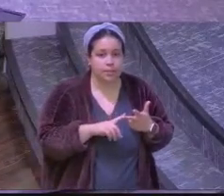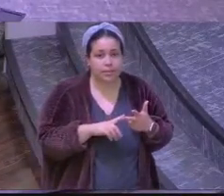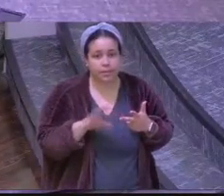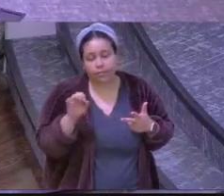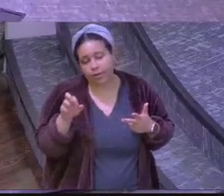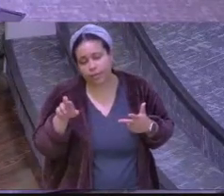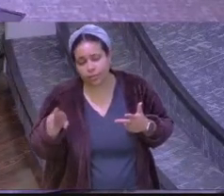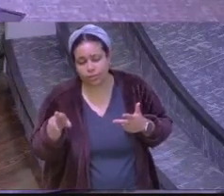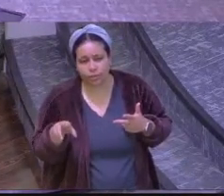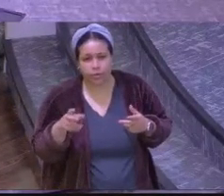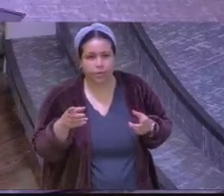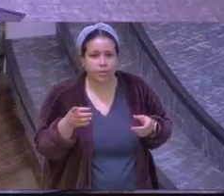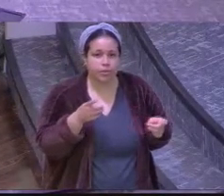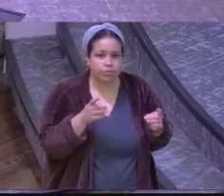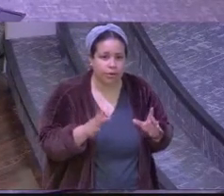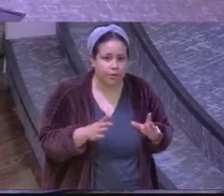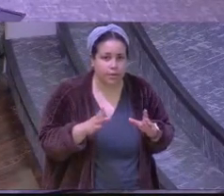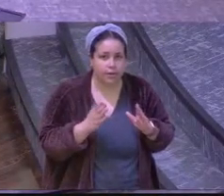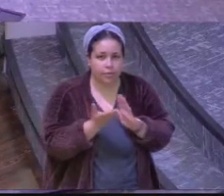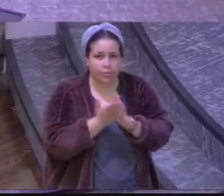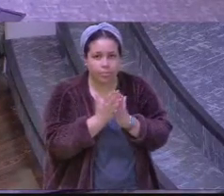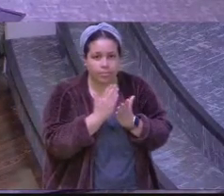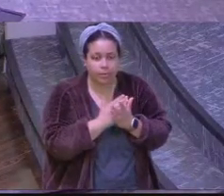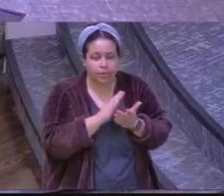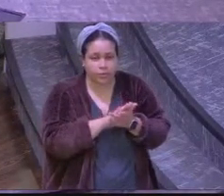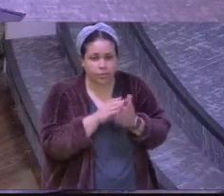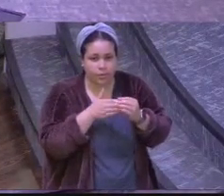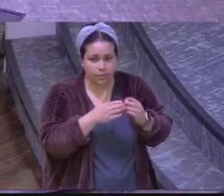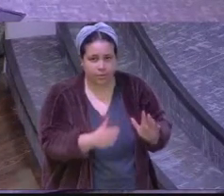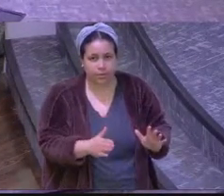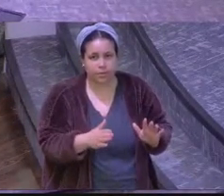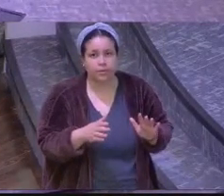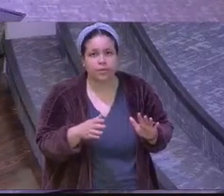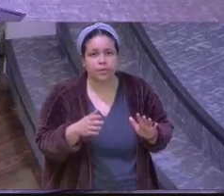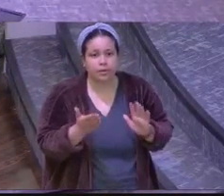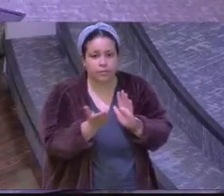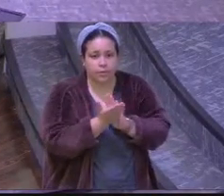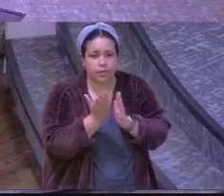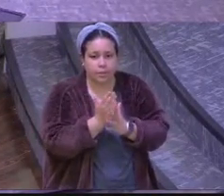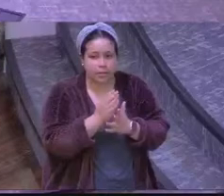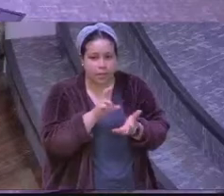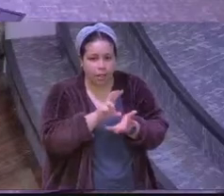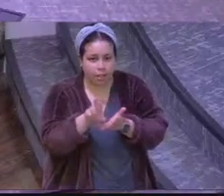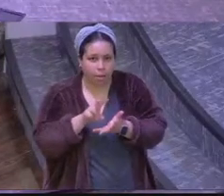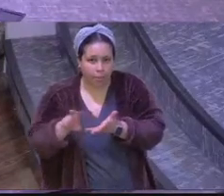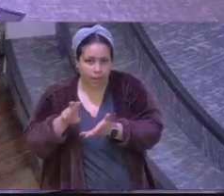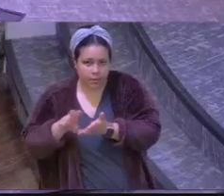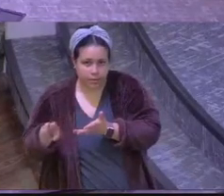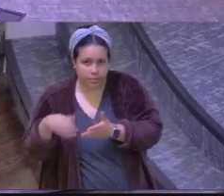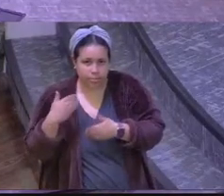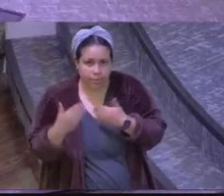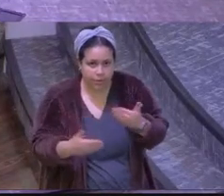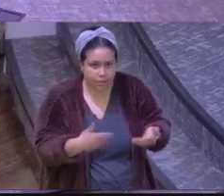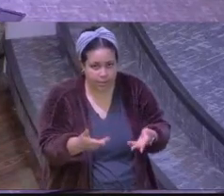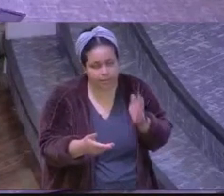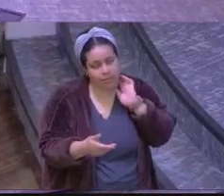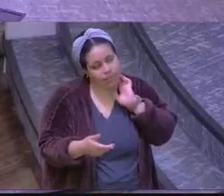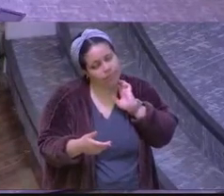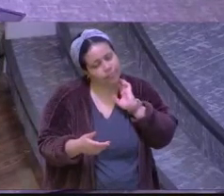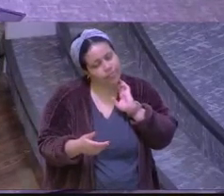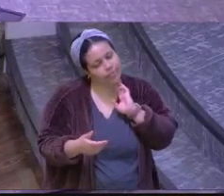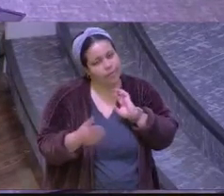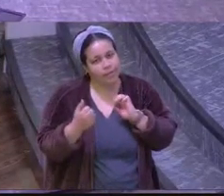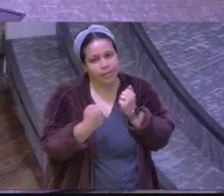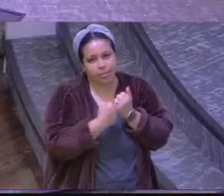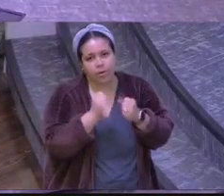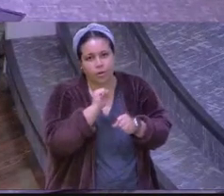Budgets, and then also our school leaders were amazing through the allotment process. It's kind of neat to watch them work their magic with the allotments they have and